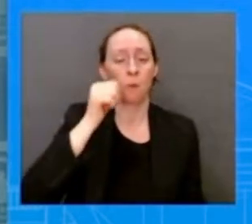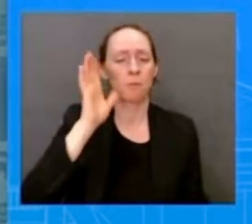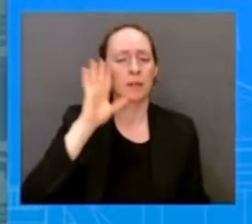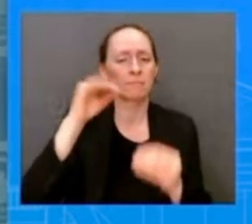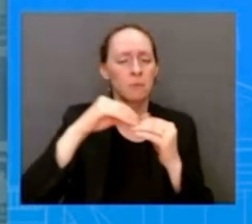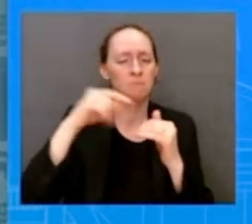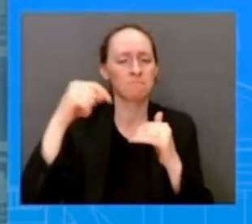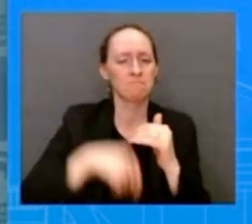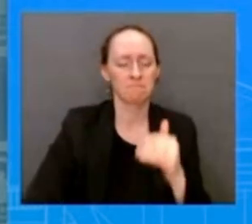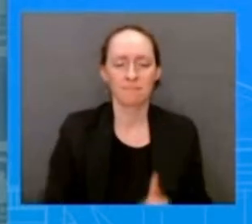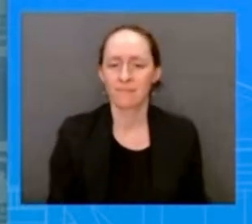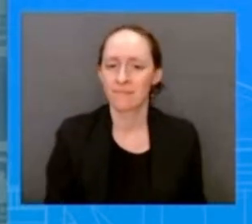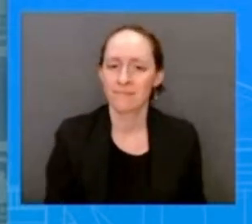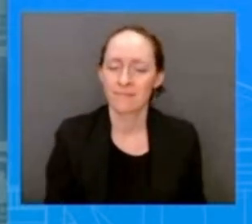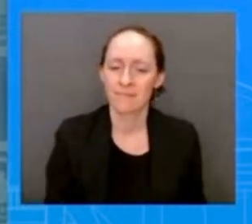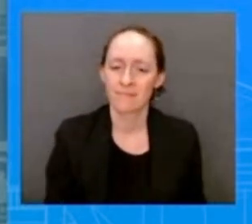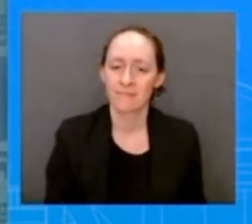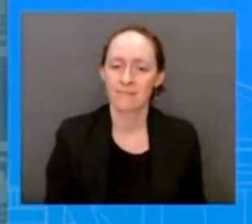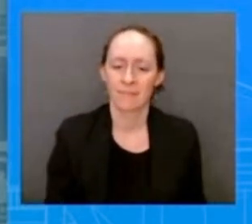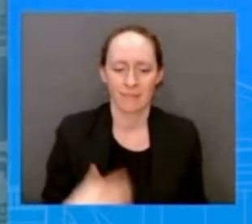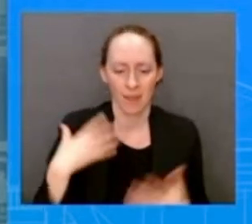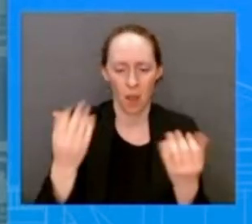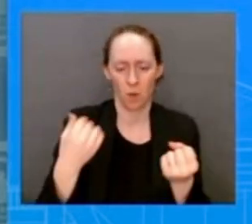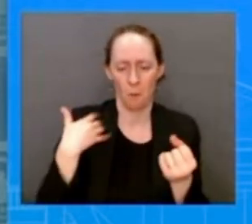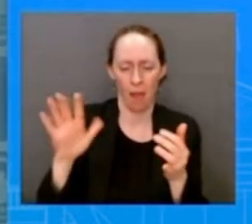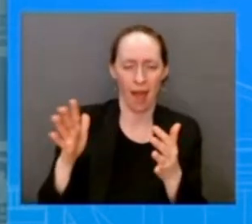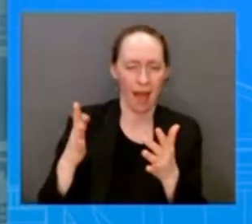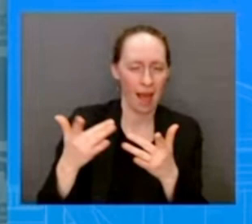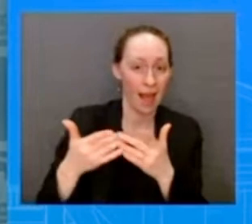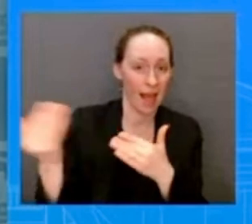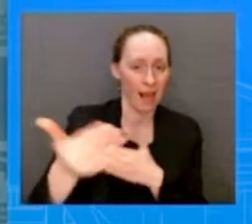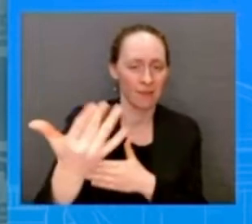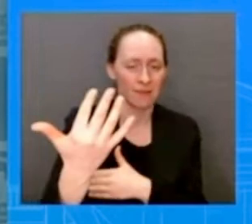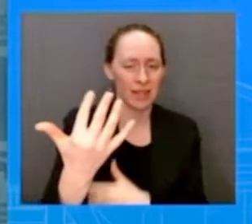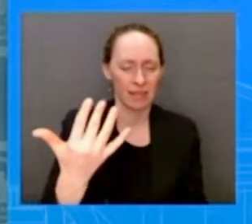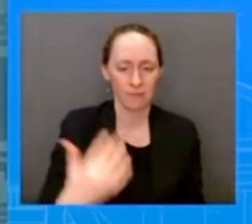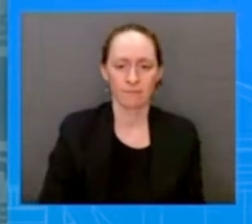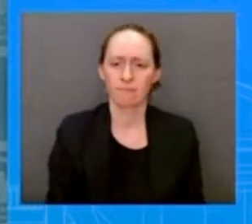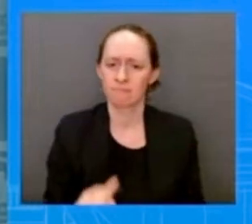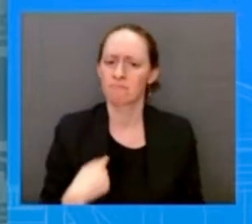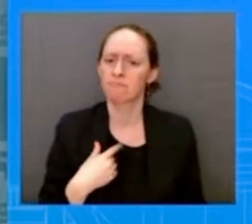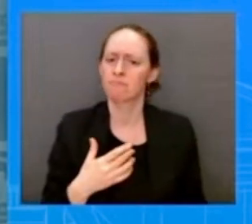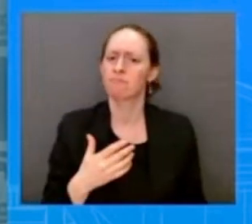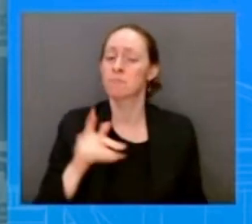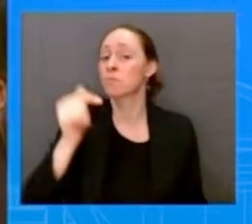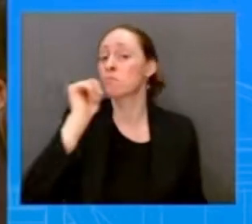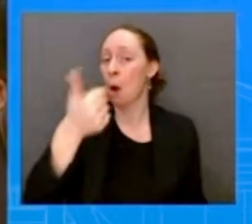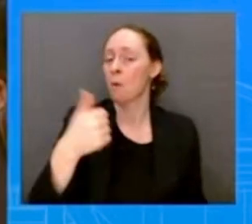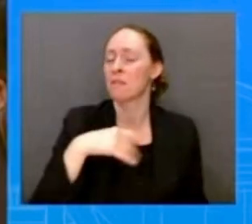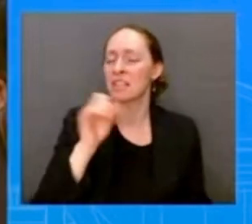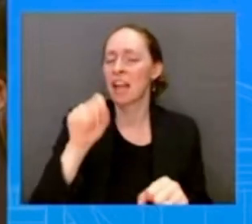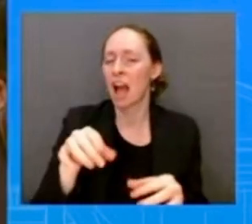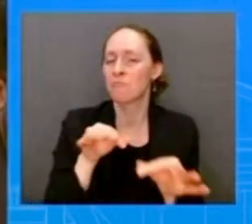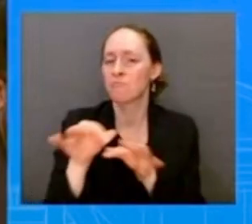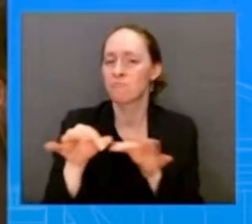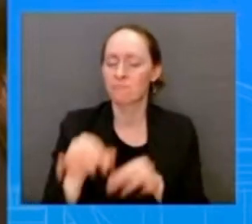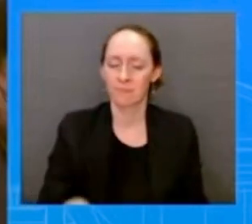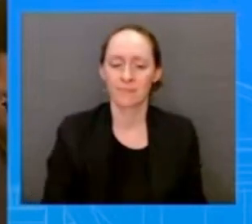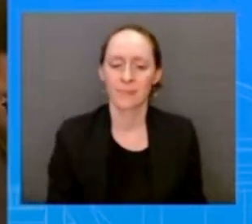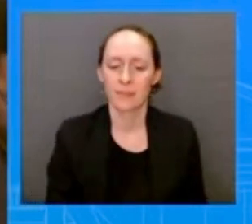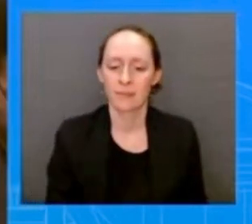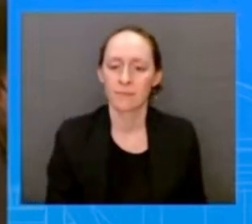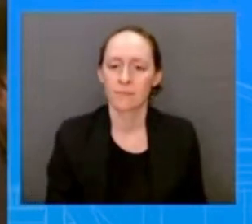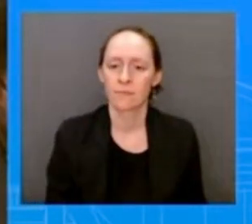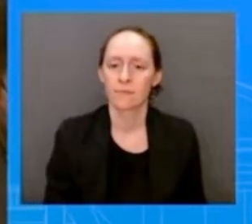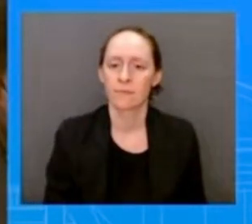ahead of the team. But I'm happy to answer that question tomorrow once we have more information to share. I could also ask an immigration question. The governors